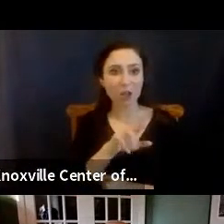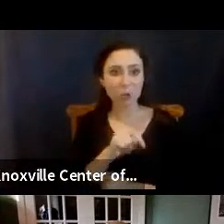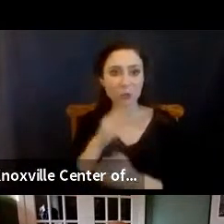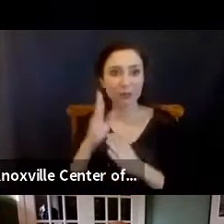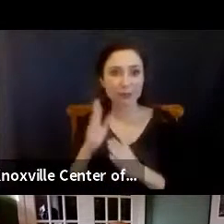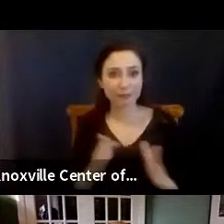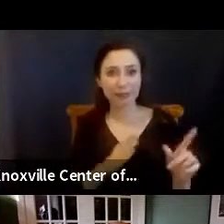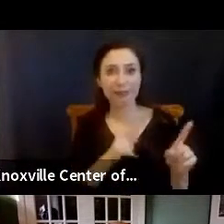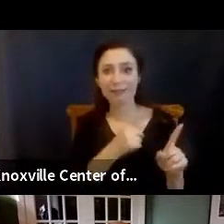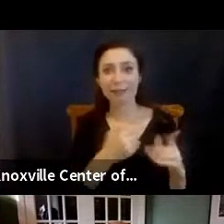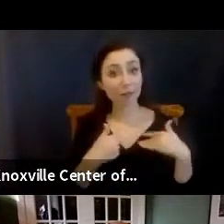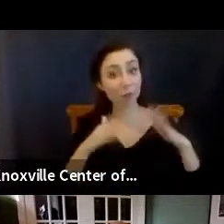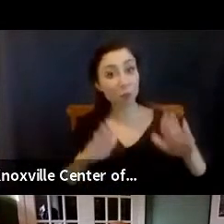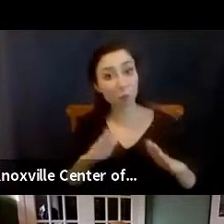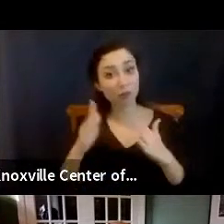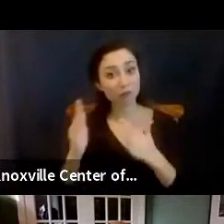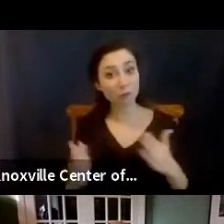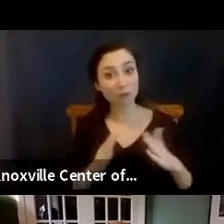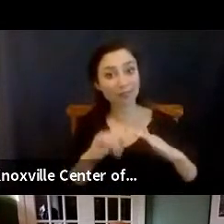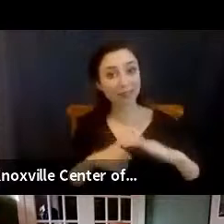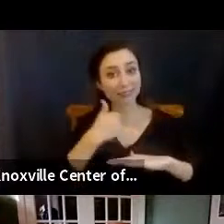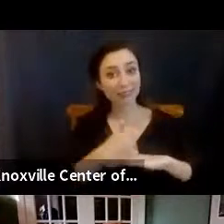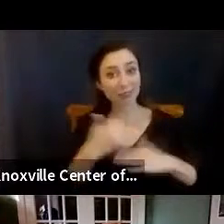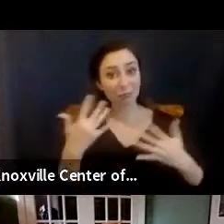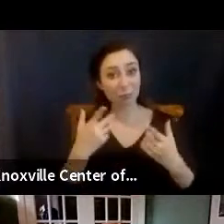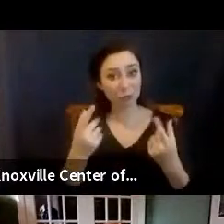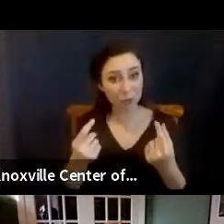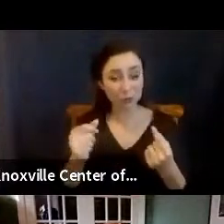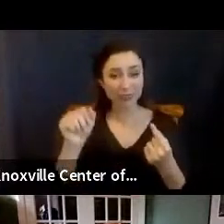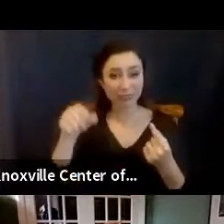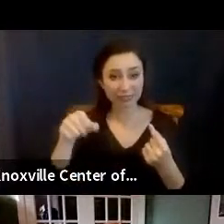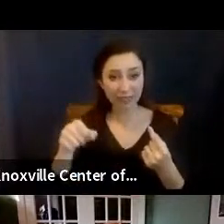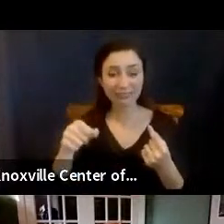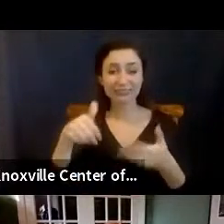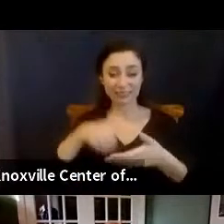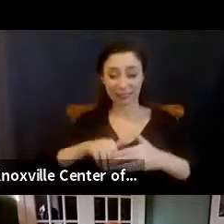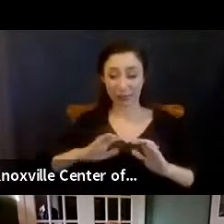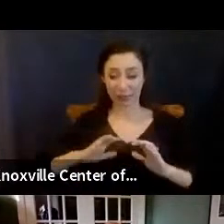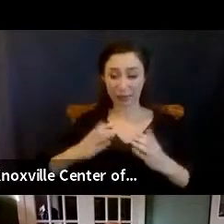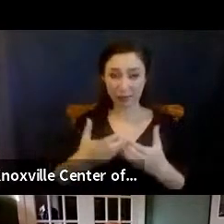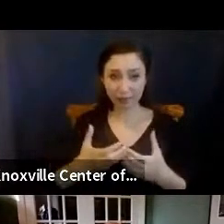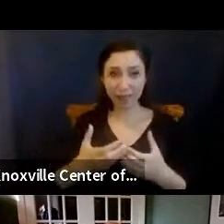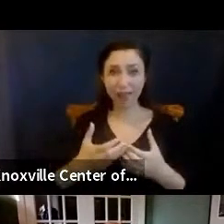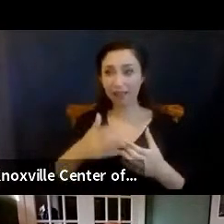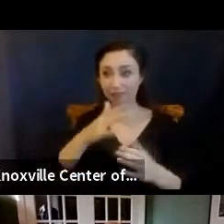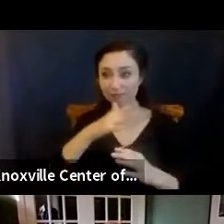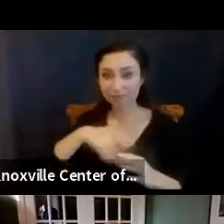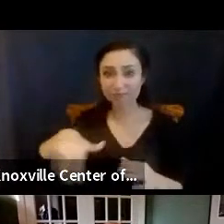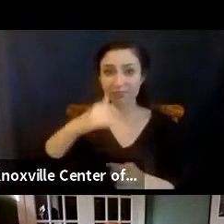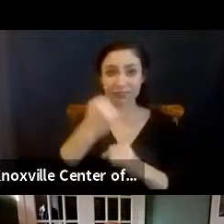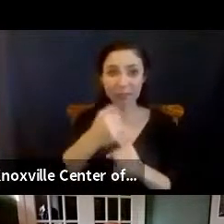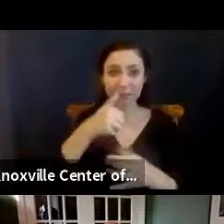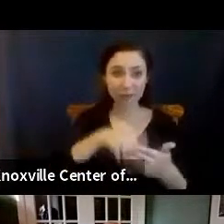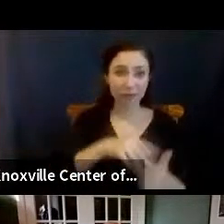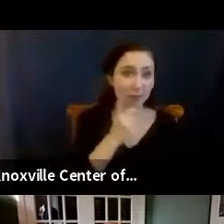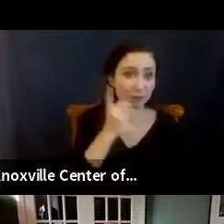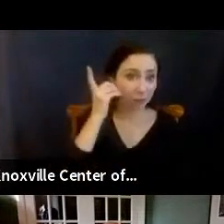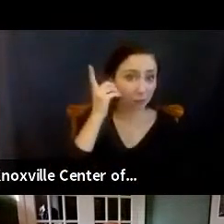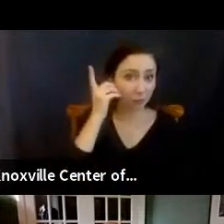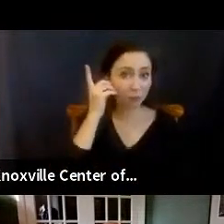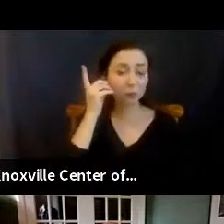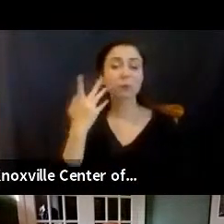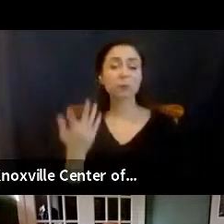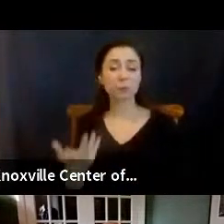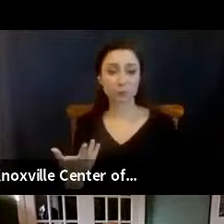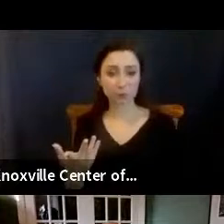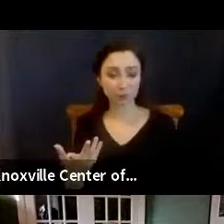They have a great plan for what they're doing in class and on campus and in the dorms. So